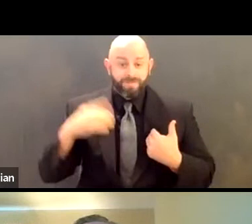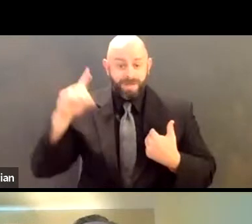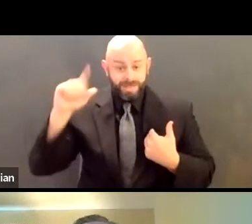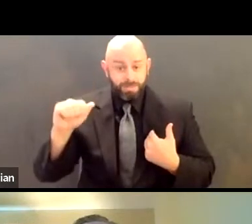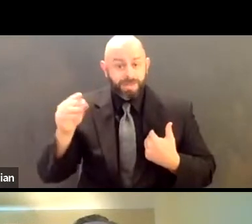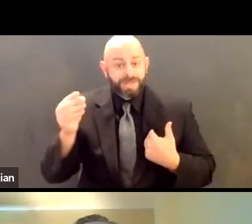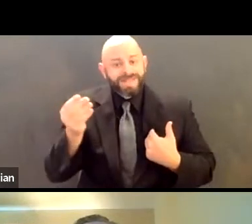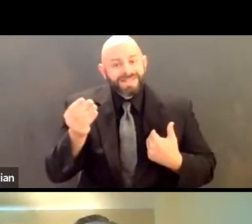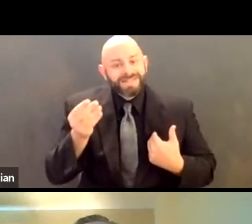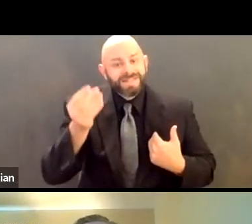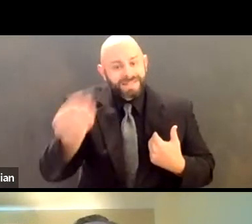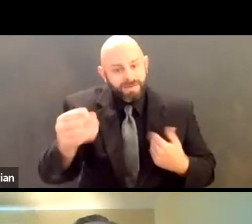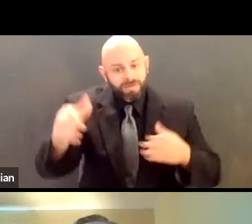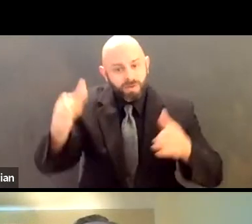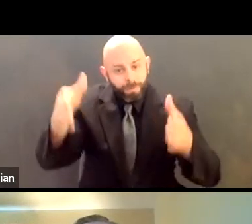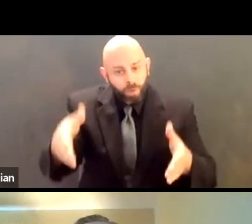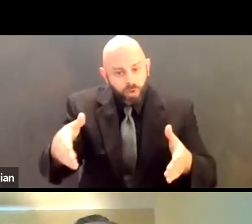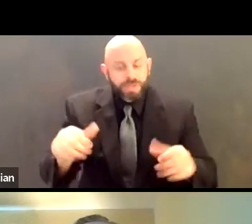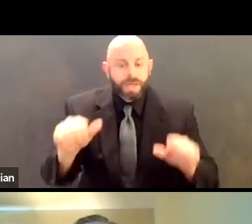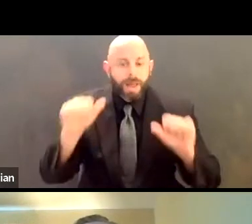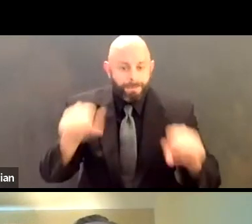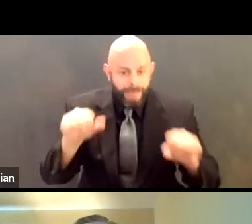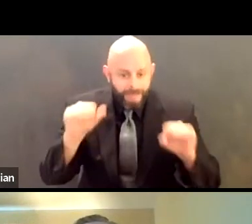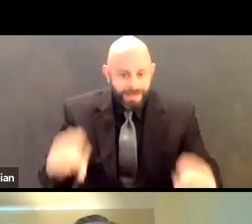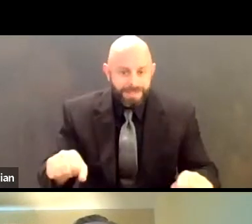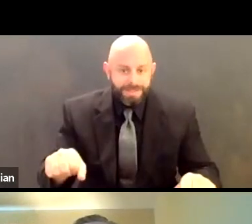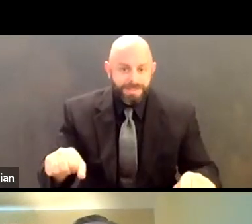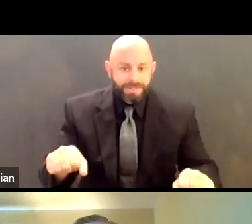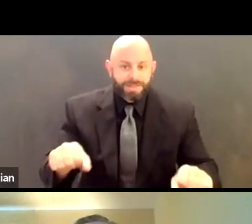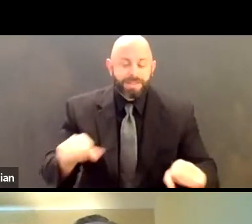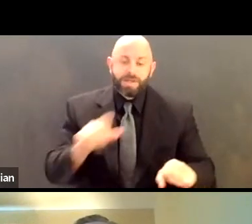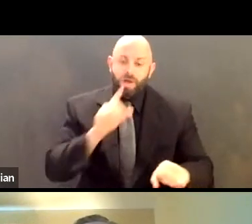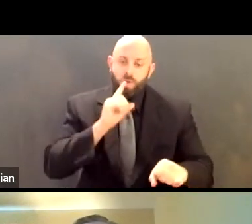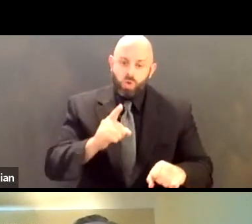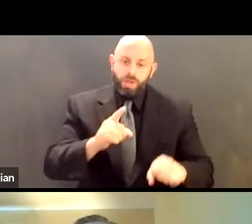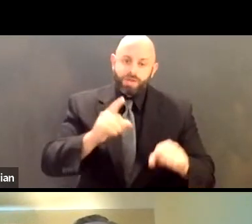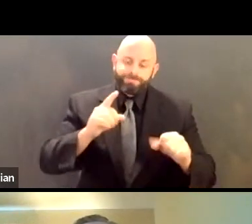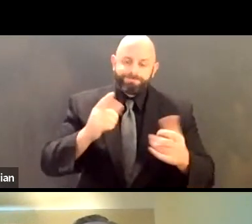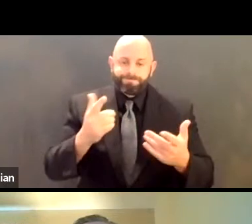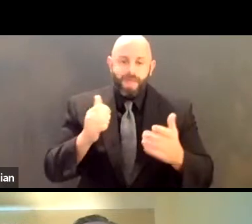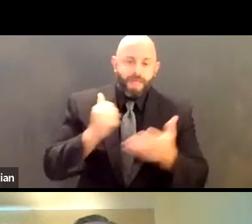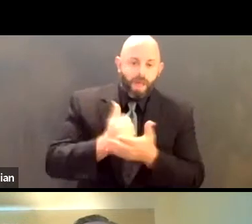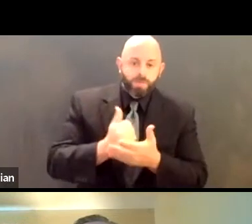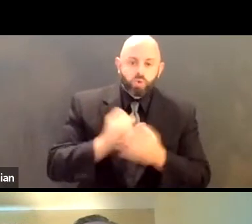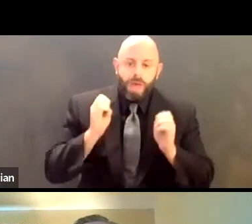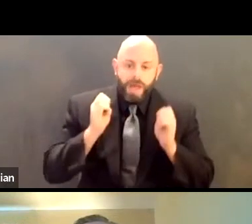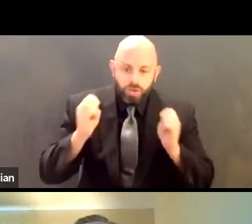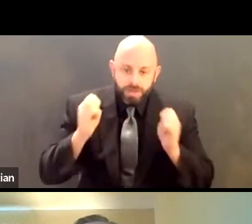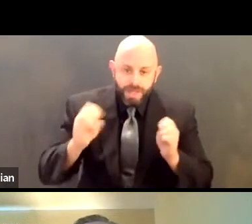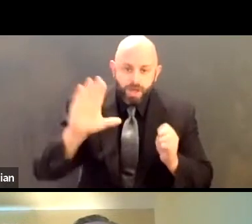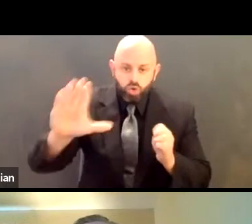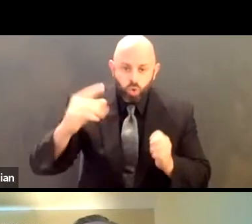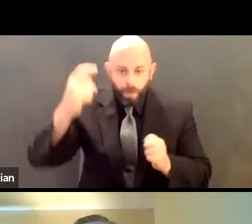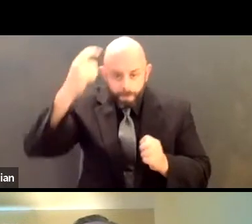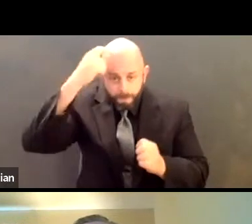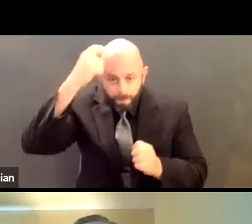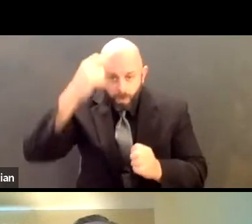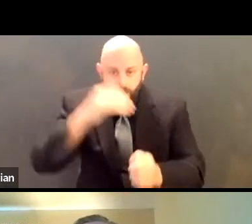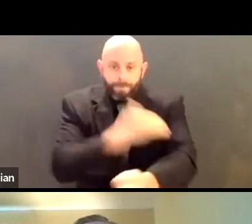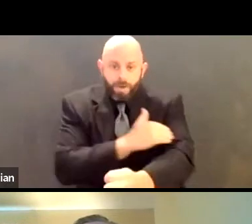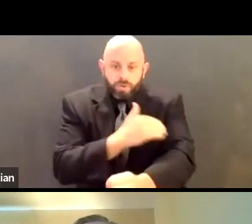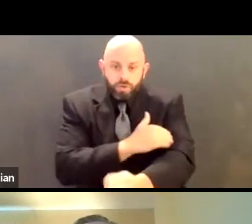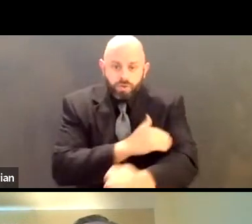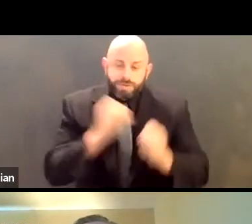you the ability, it exercises the muscle in one's head about